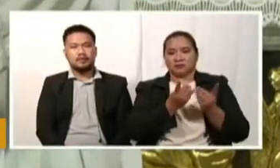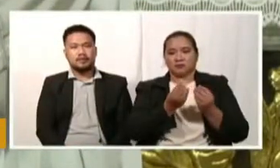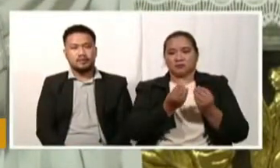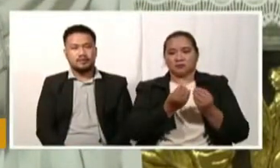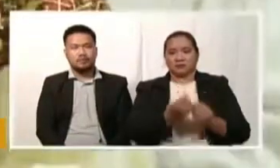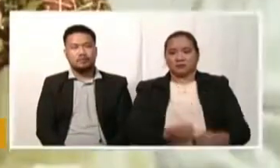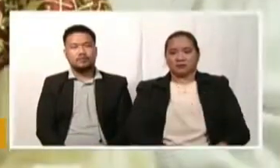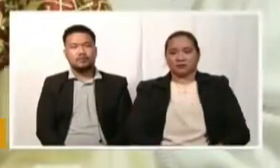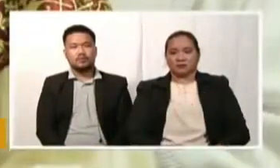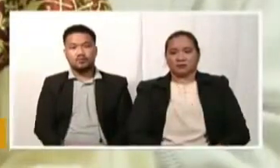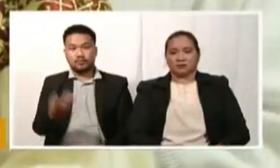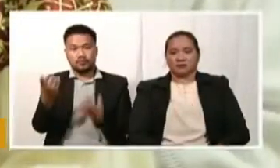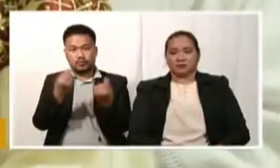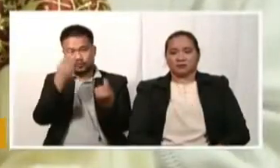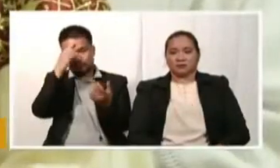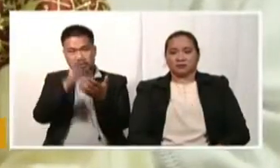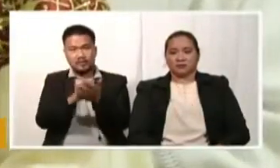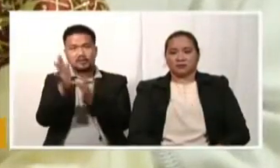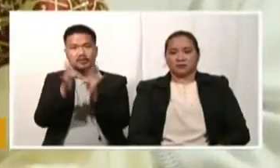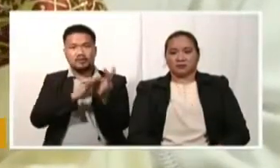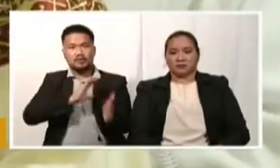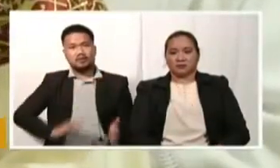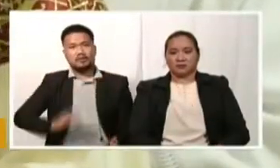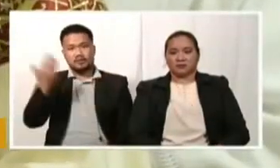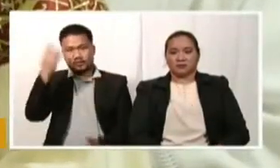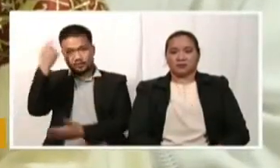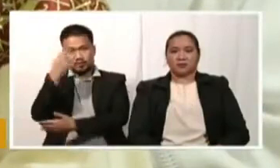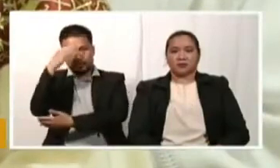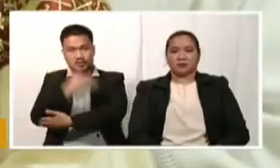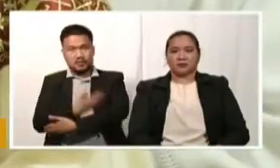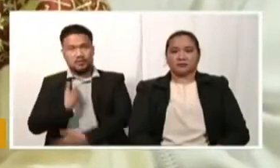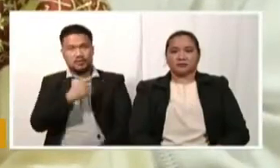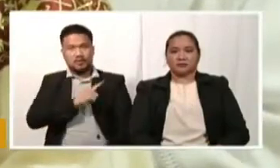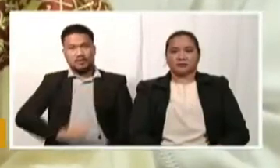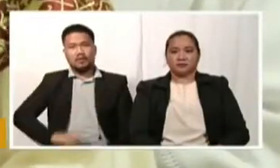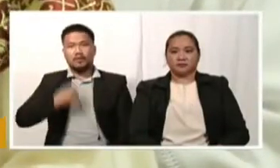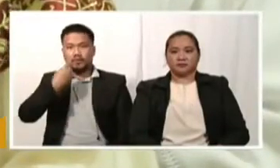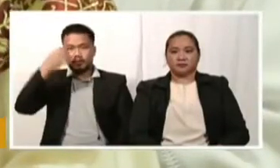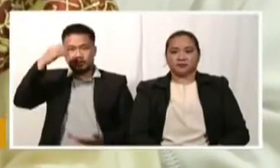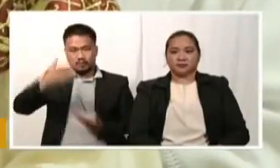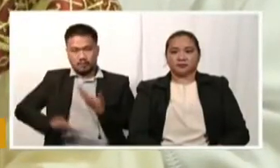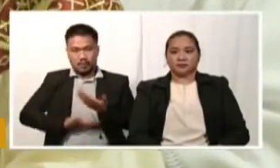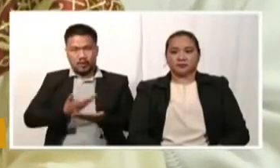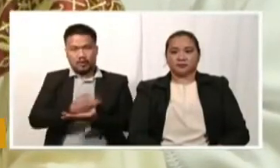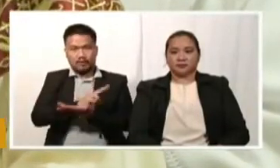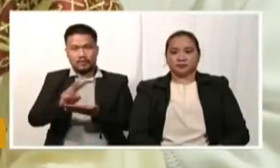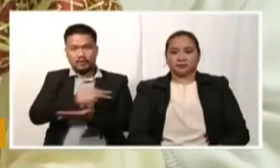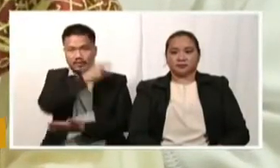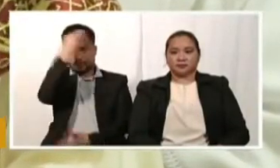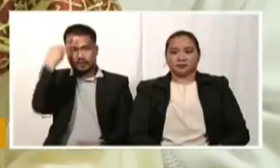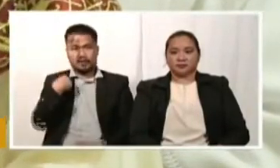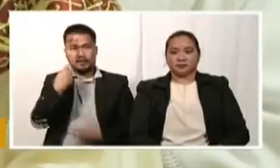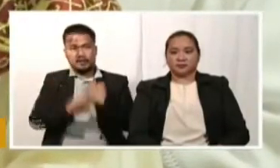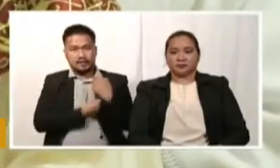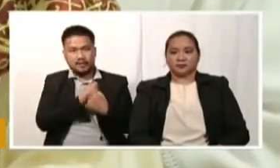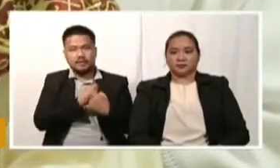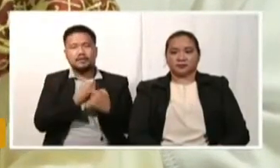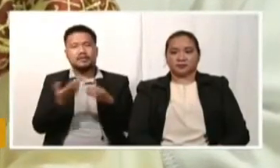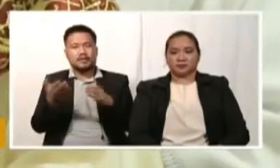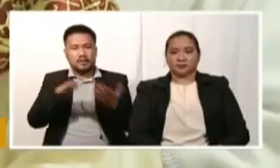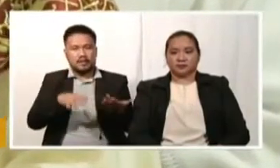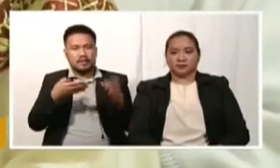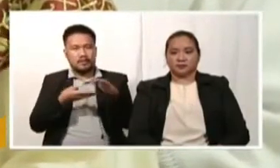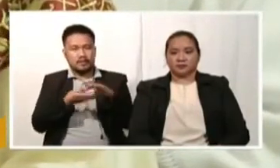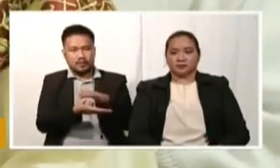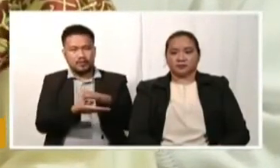in Jesus Christ, His only Son, our Lord, who was born of the Virgin Mary, suffered death, and was